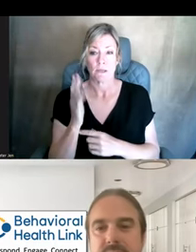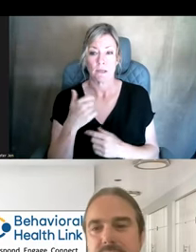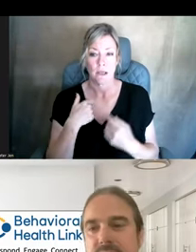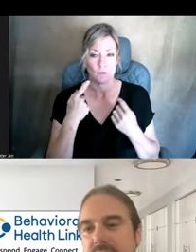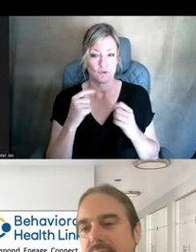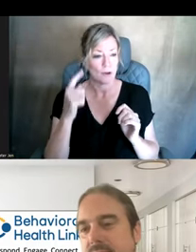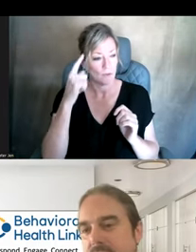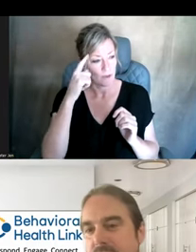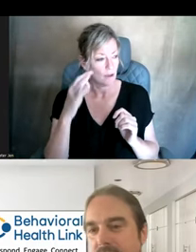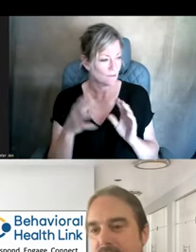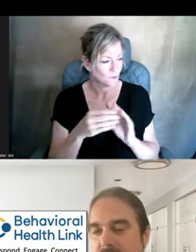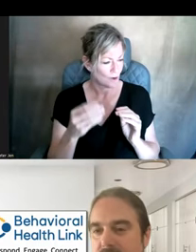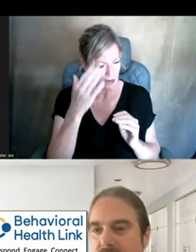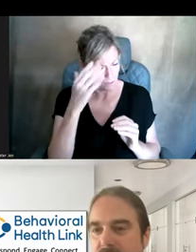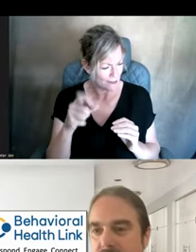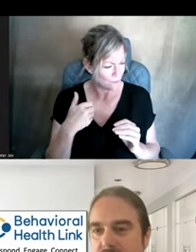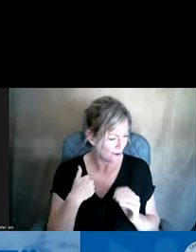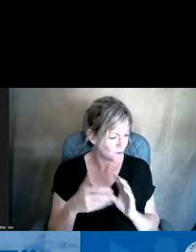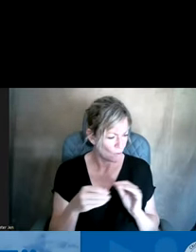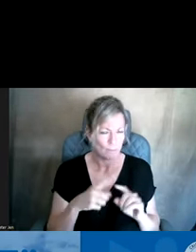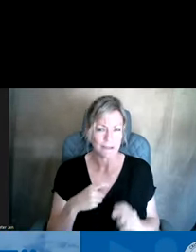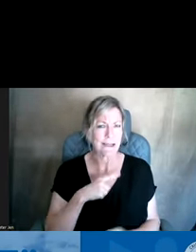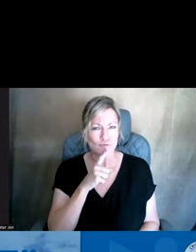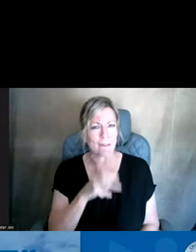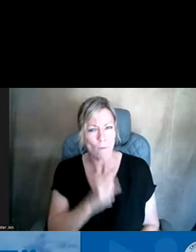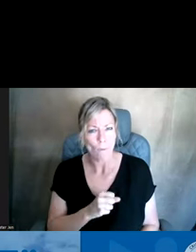think of a story, and I knew I had to have one because I'm really old.